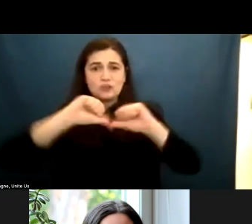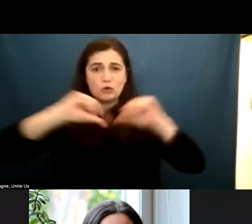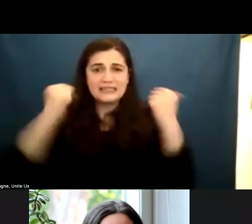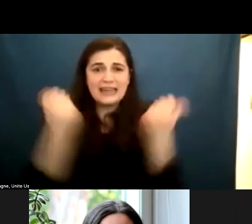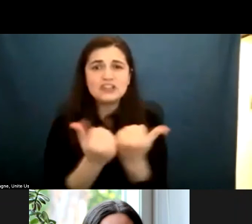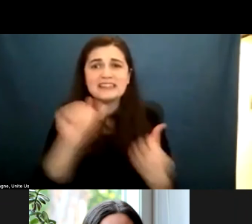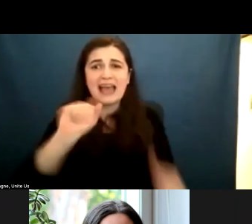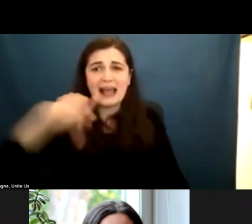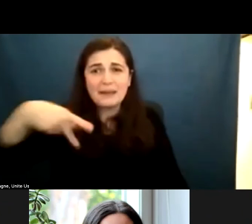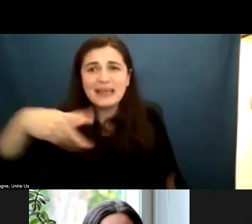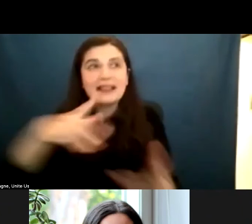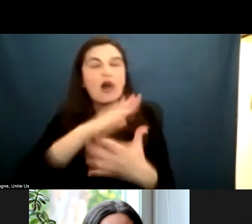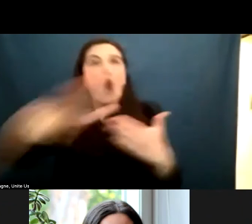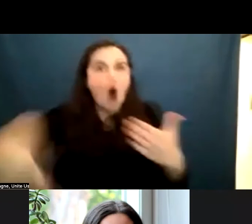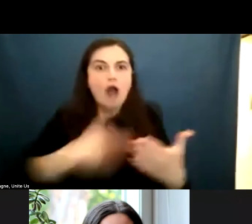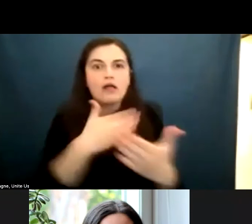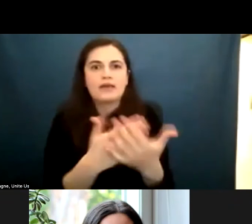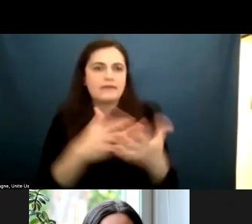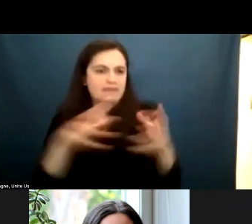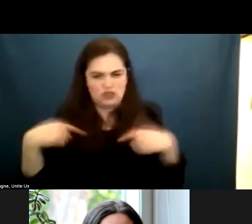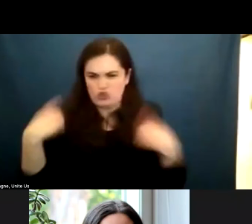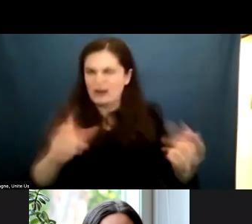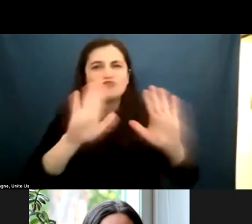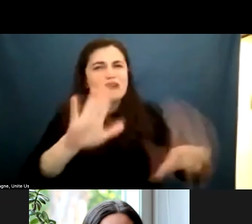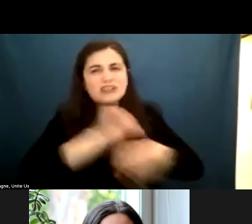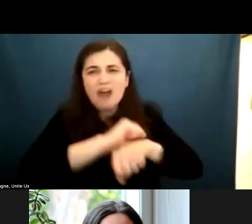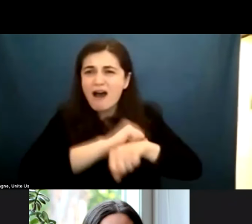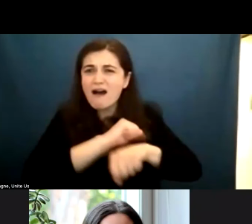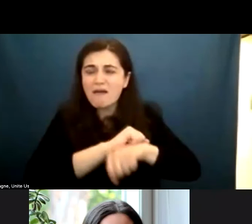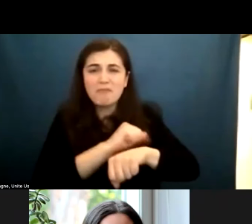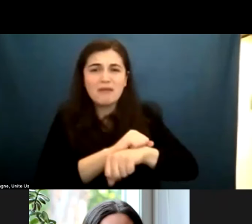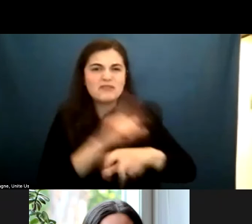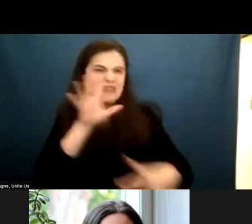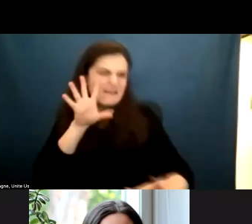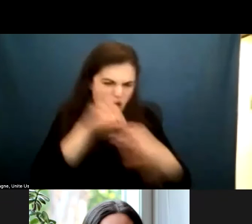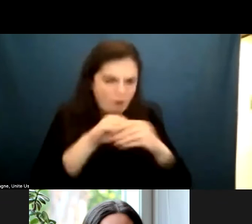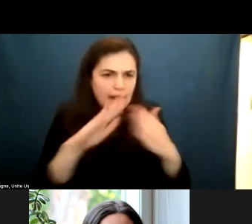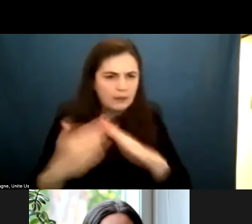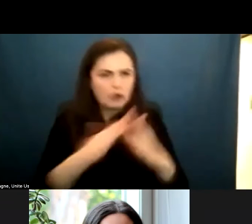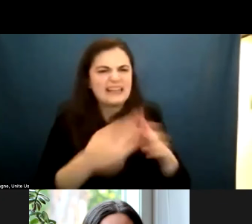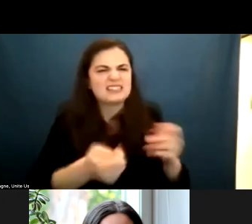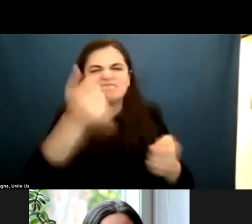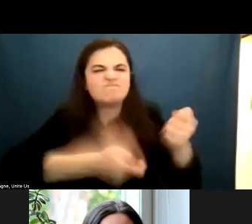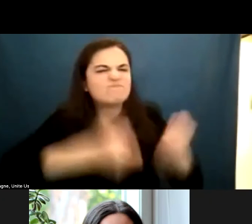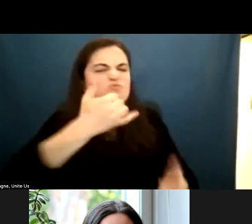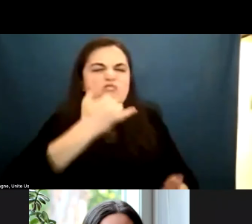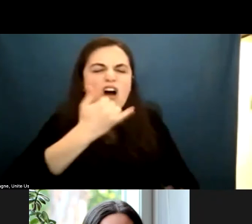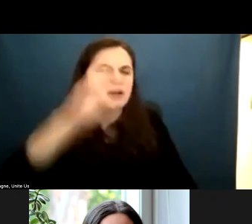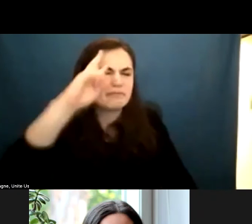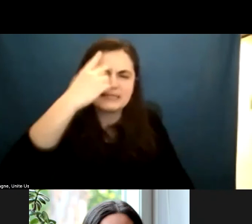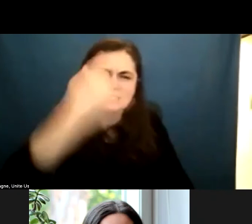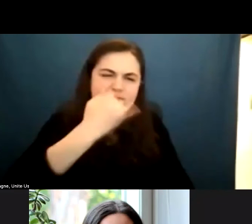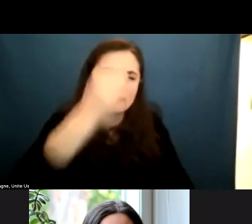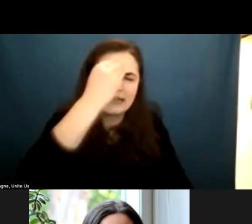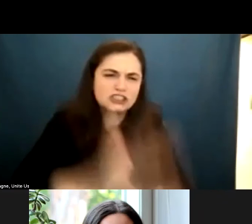AAP, everybody is doing a really good job getting into those communities and dispelling that misinformation and being trusted. And so why